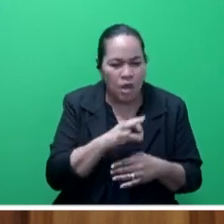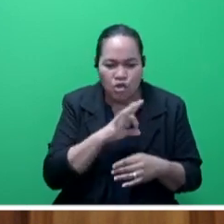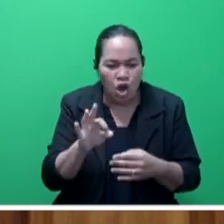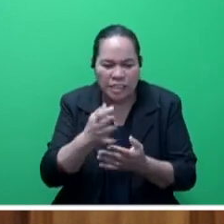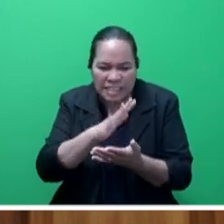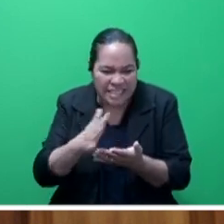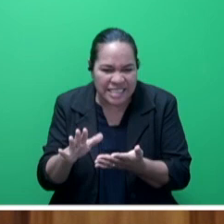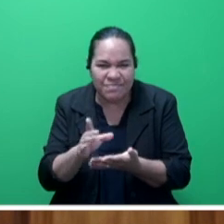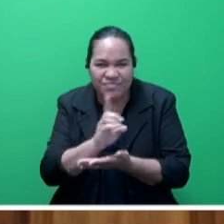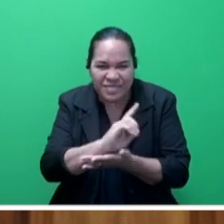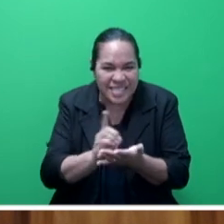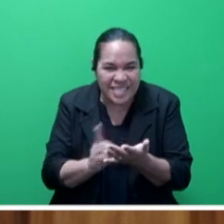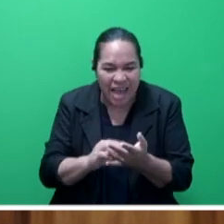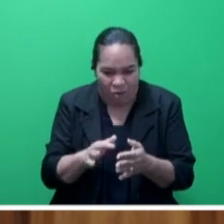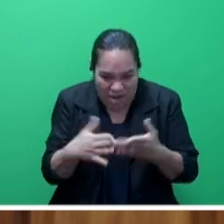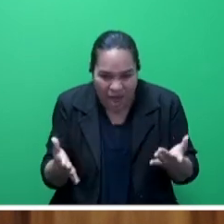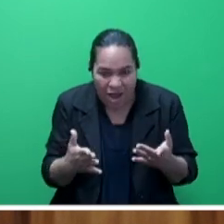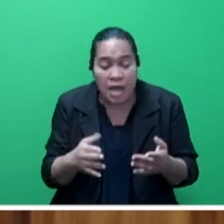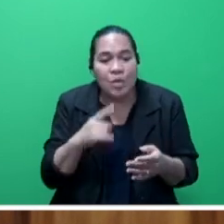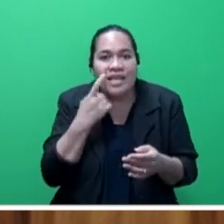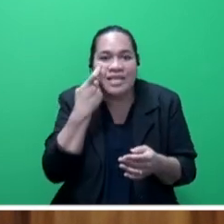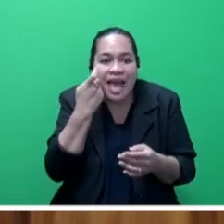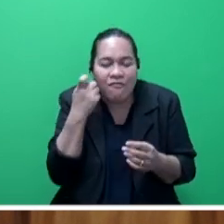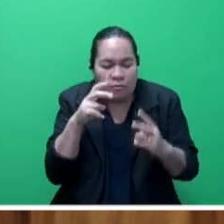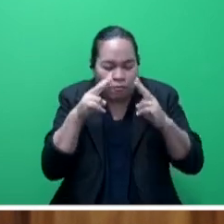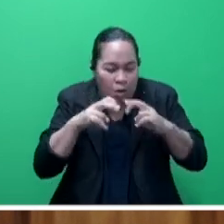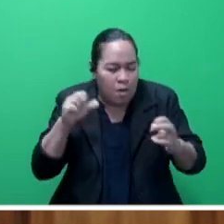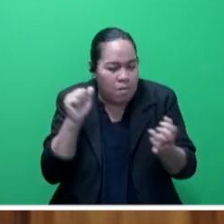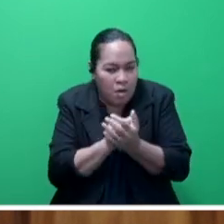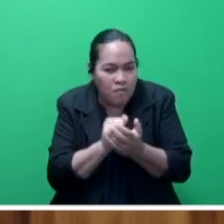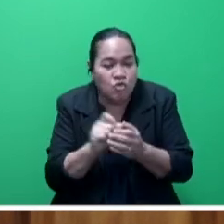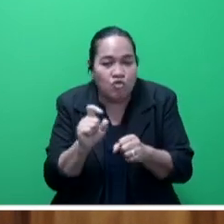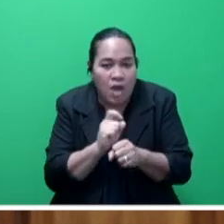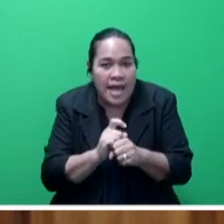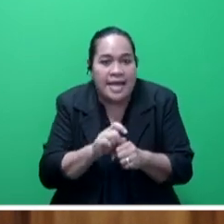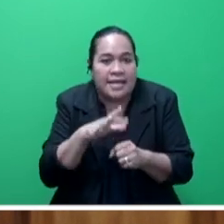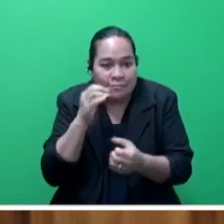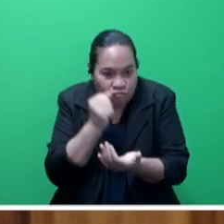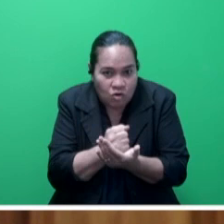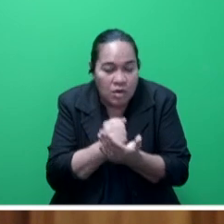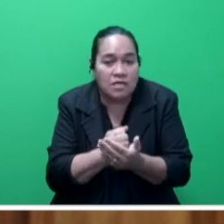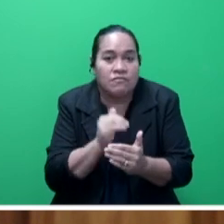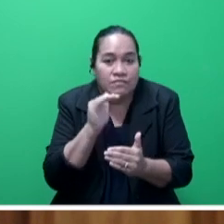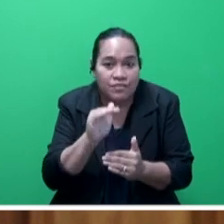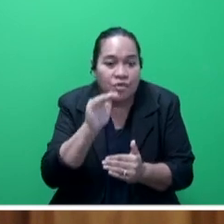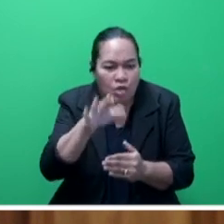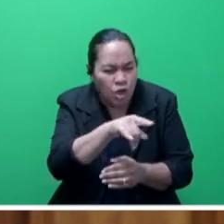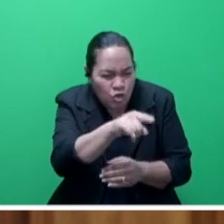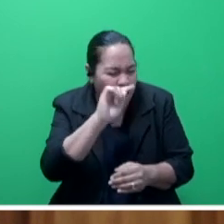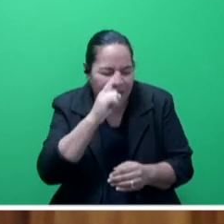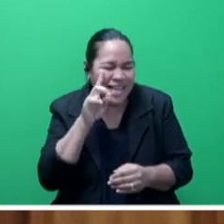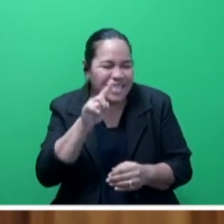relief alone. It has been carefully designed to create certainty going into the future, a future that they can't see,